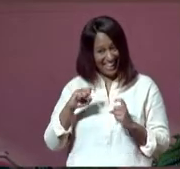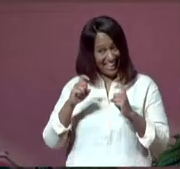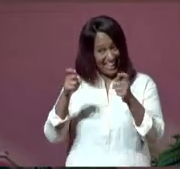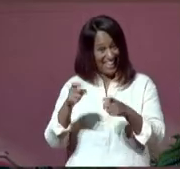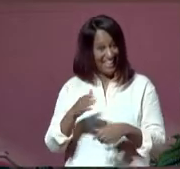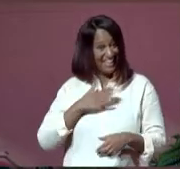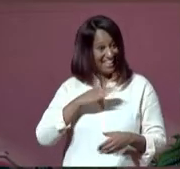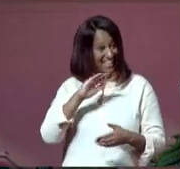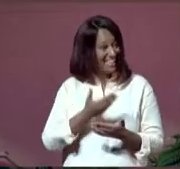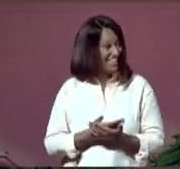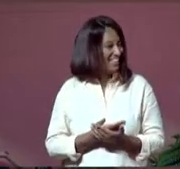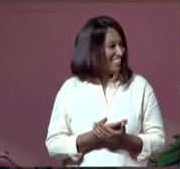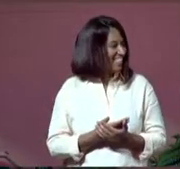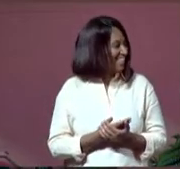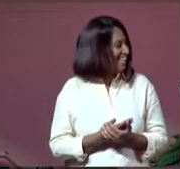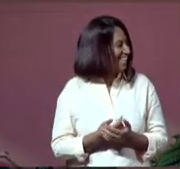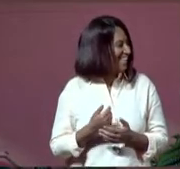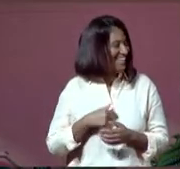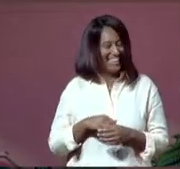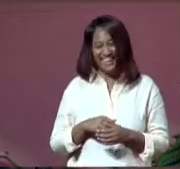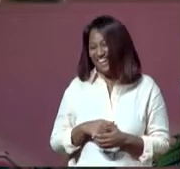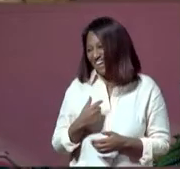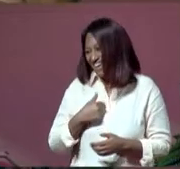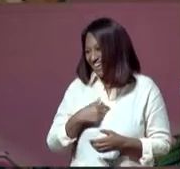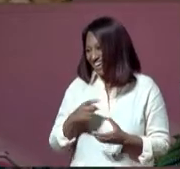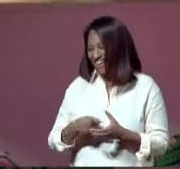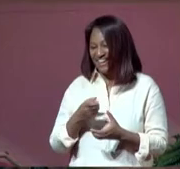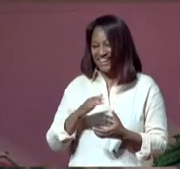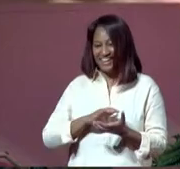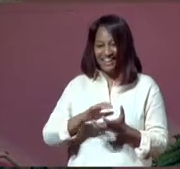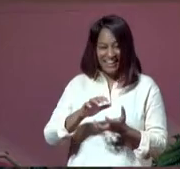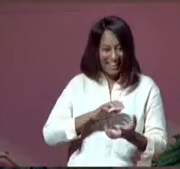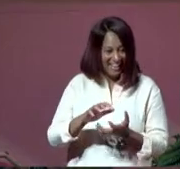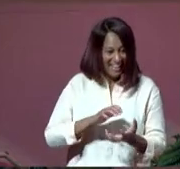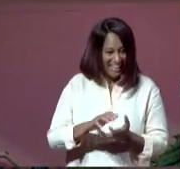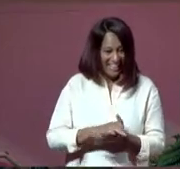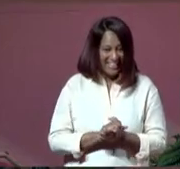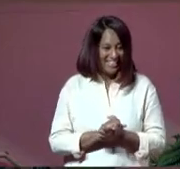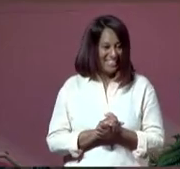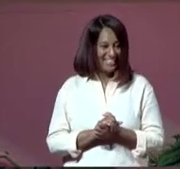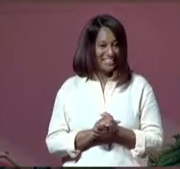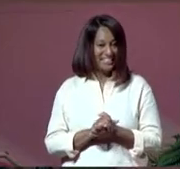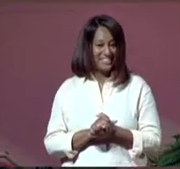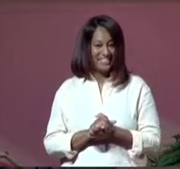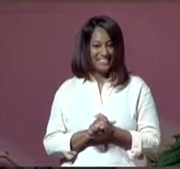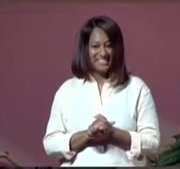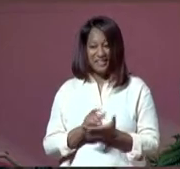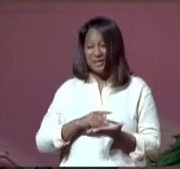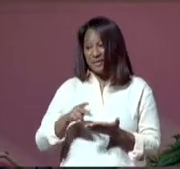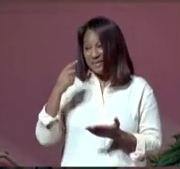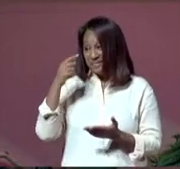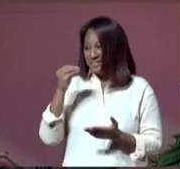And I fell out laughing because she's going to treat me.